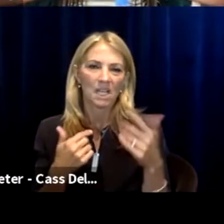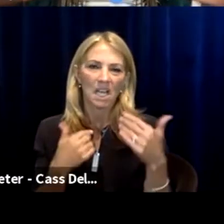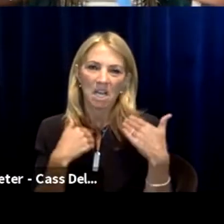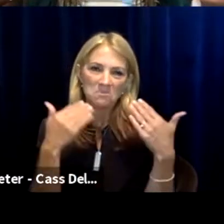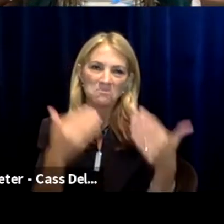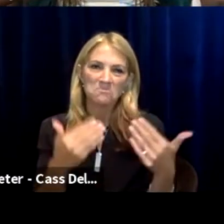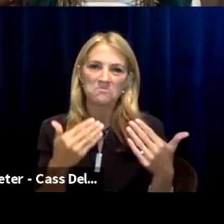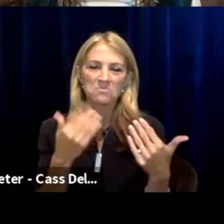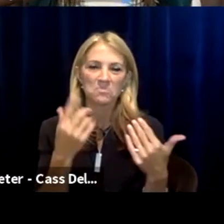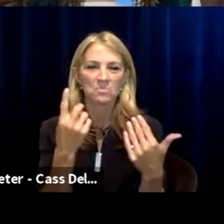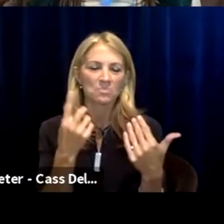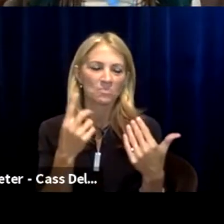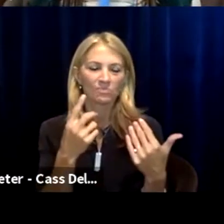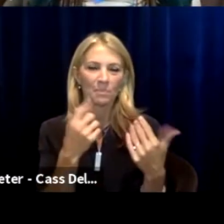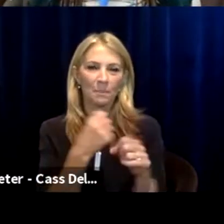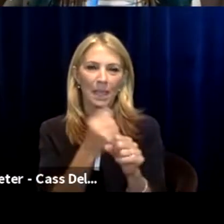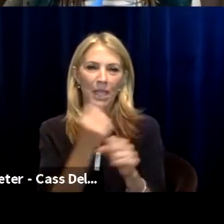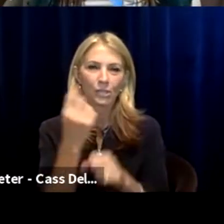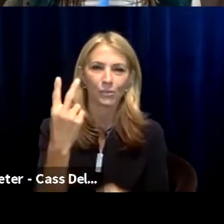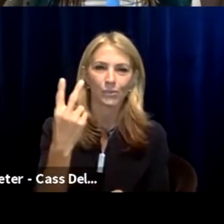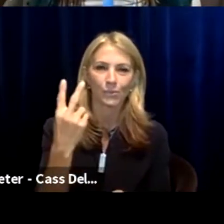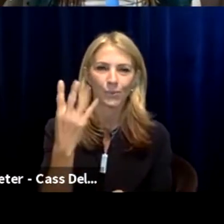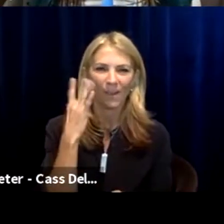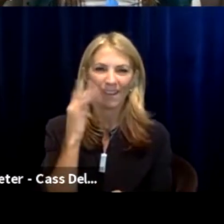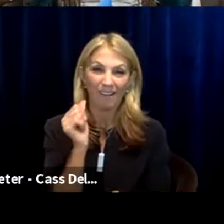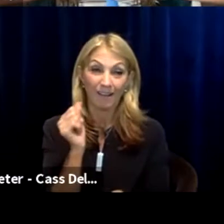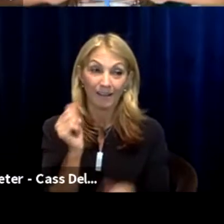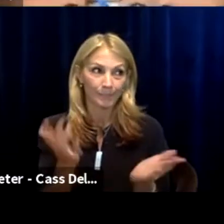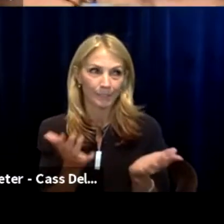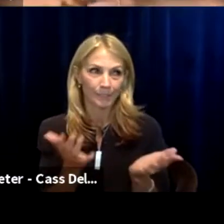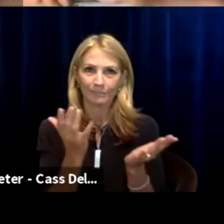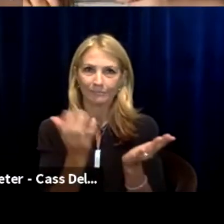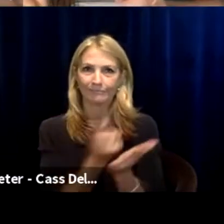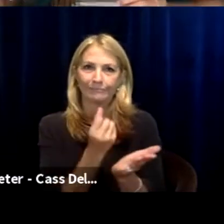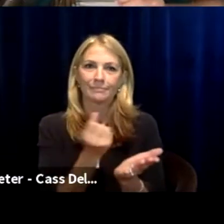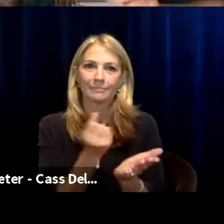and I'm gonna do 2.